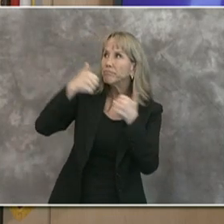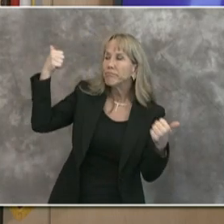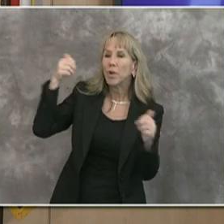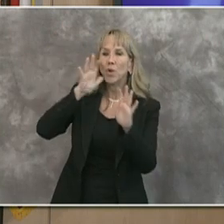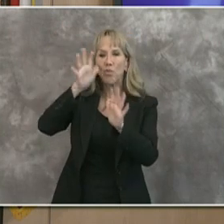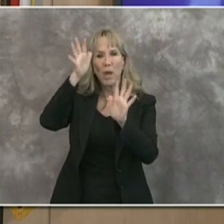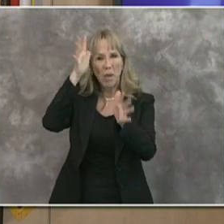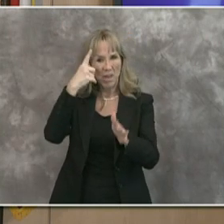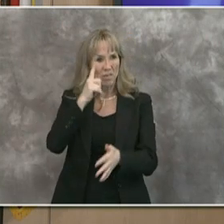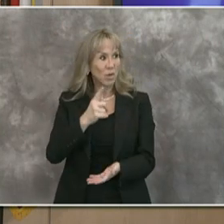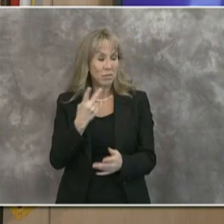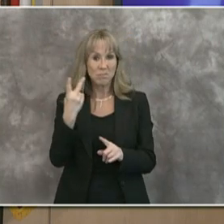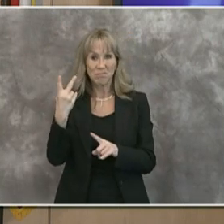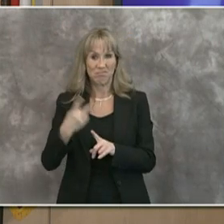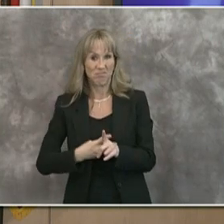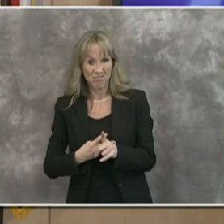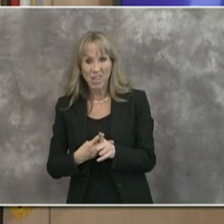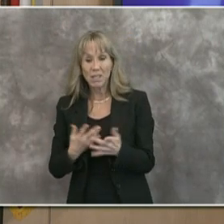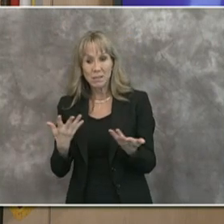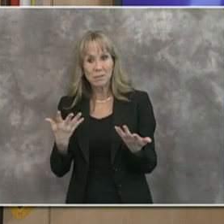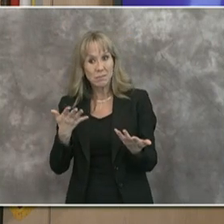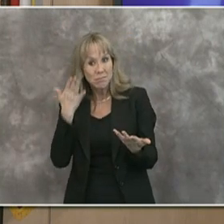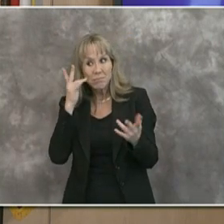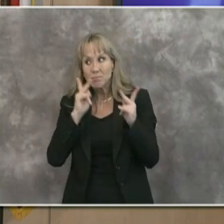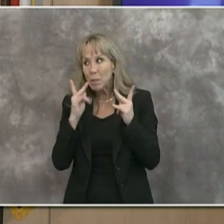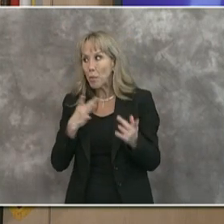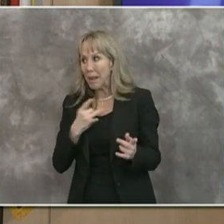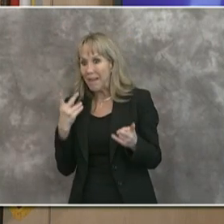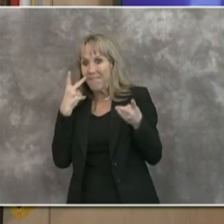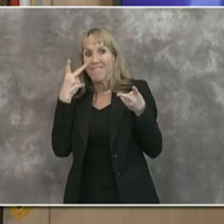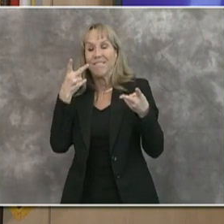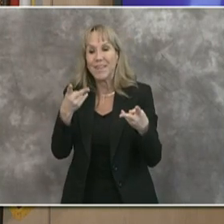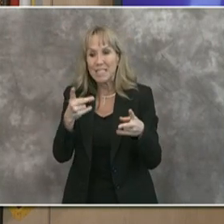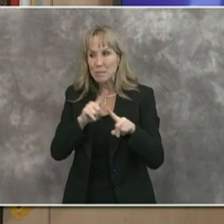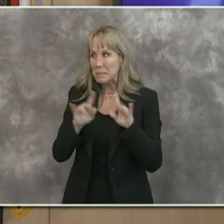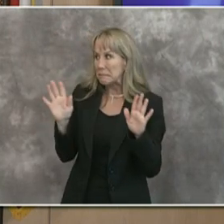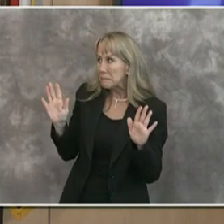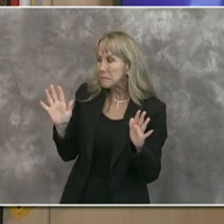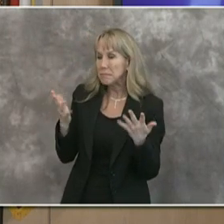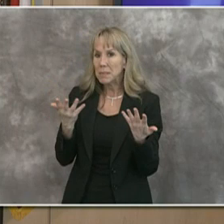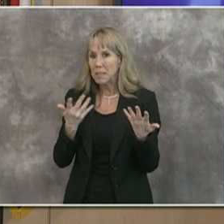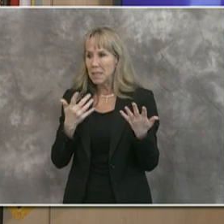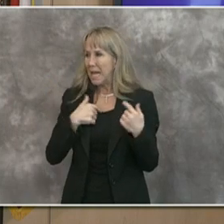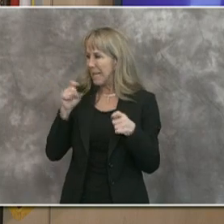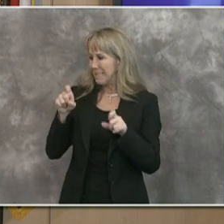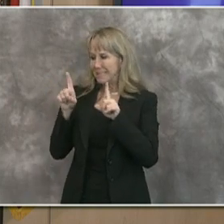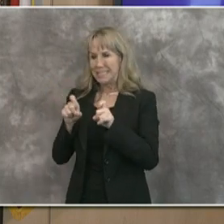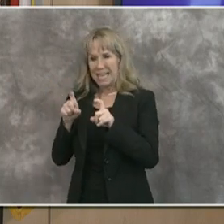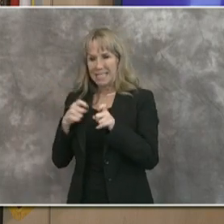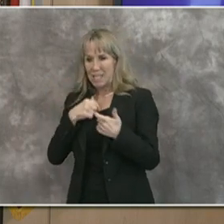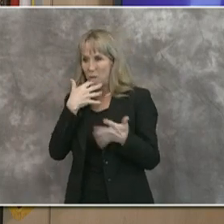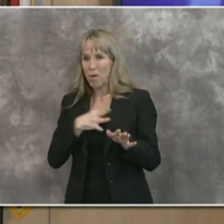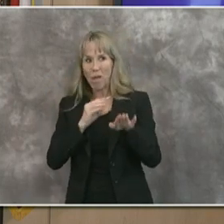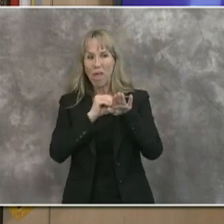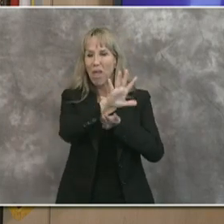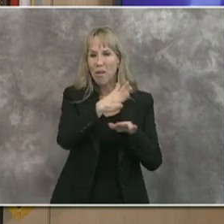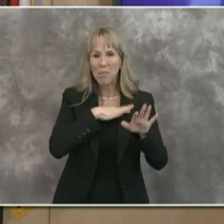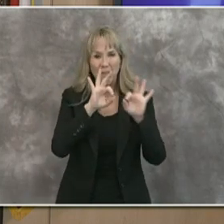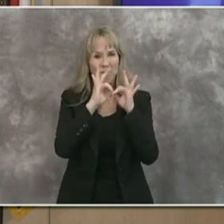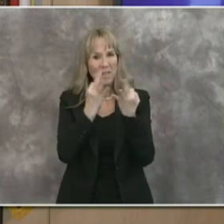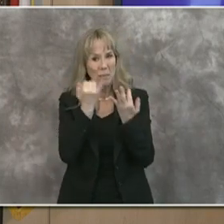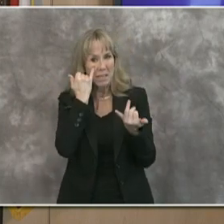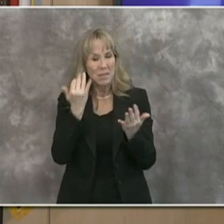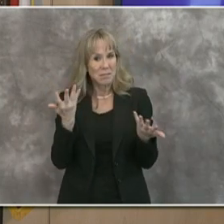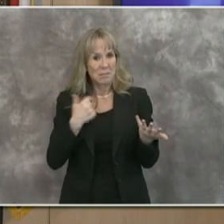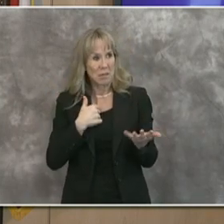and at this point people would like to visit, but they can't be sure without a test that they're not positive.